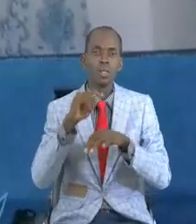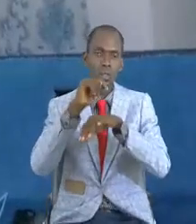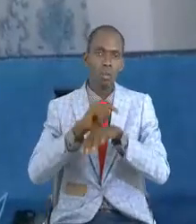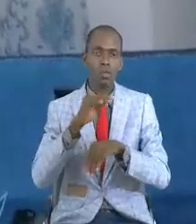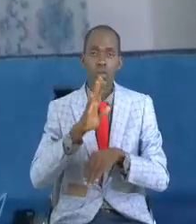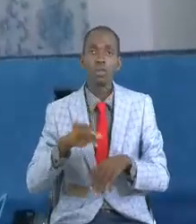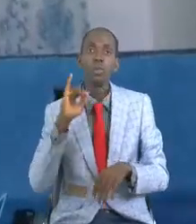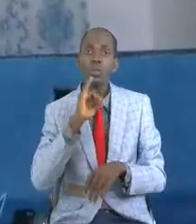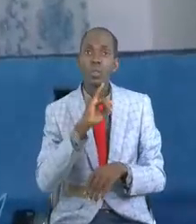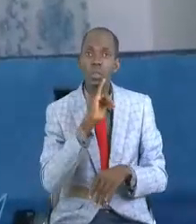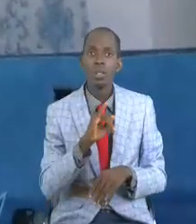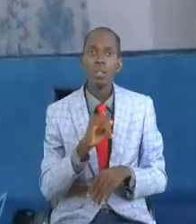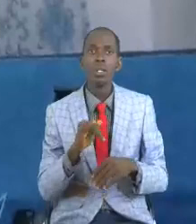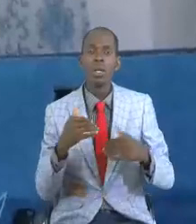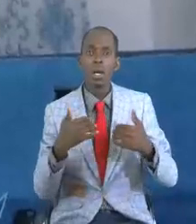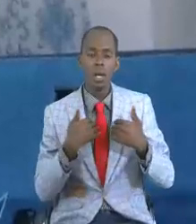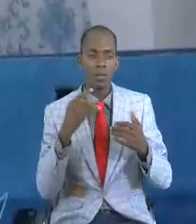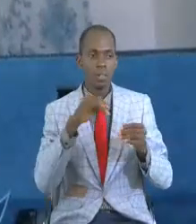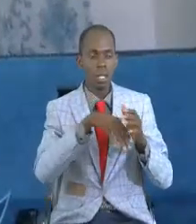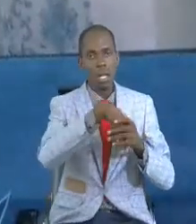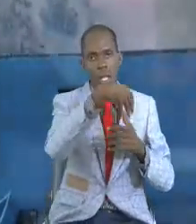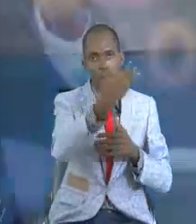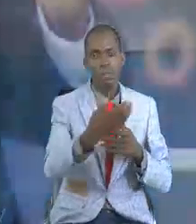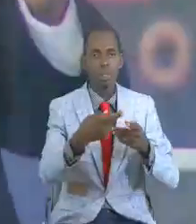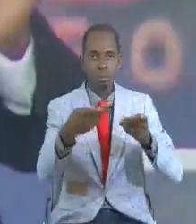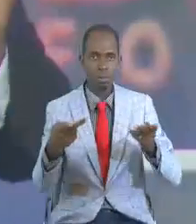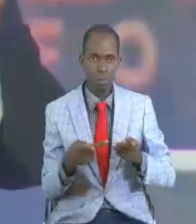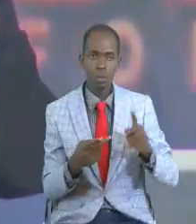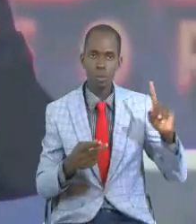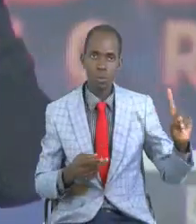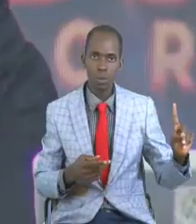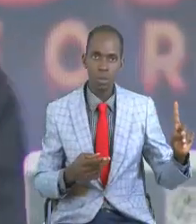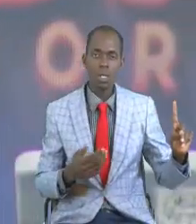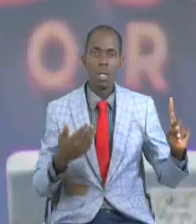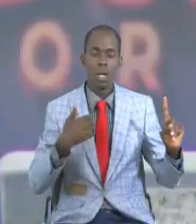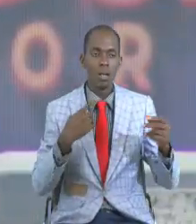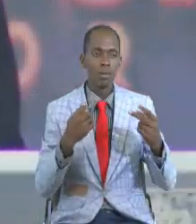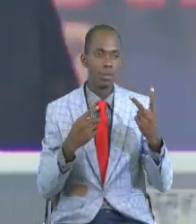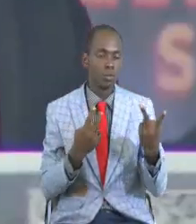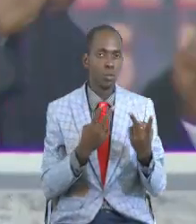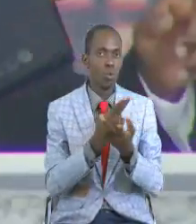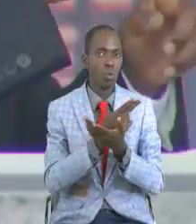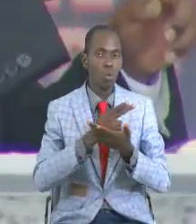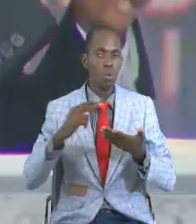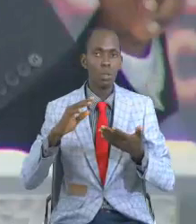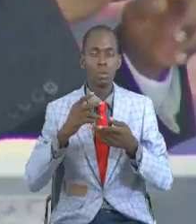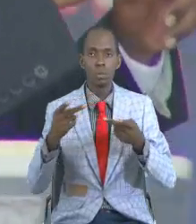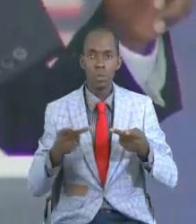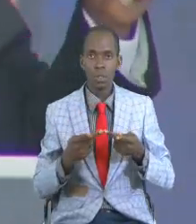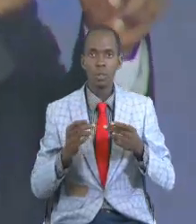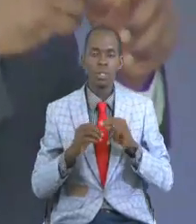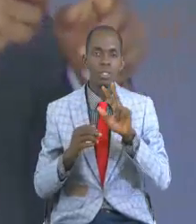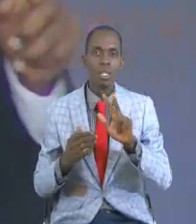an outer court, one, and the holy place, two, then at the